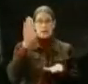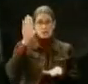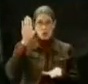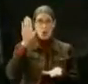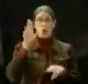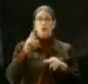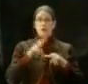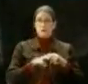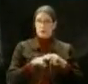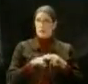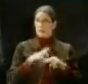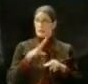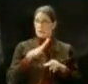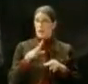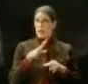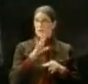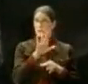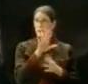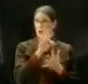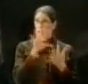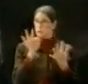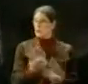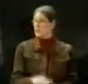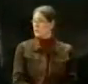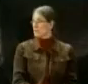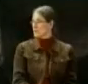have that option.